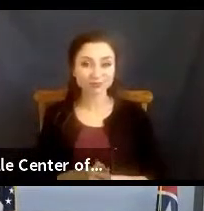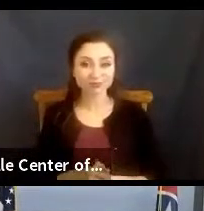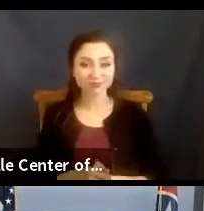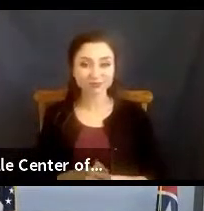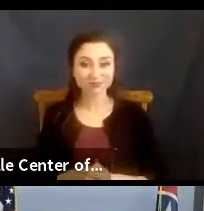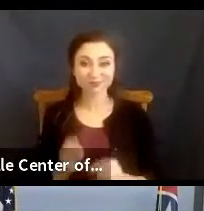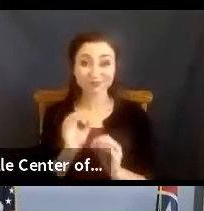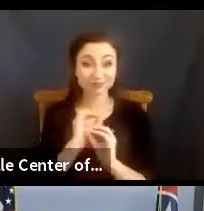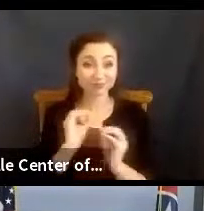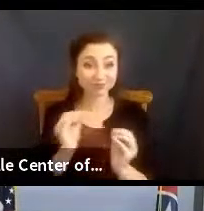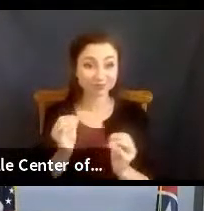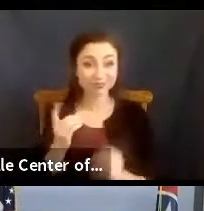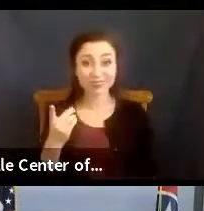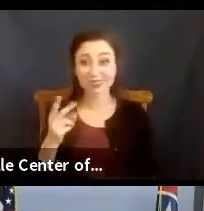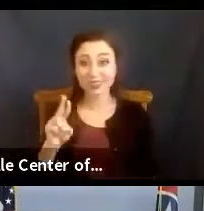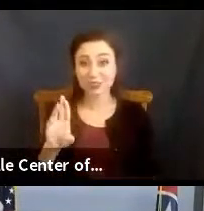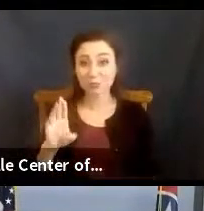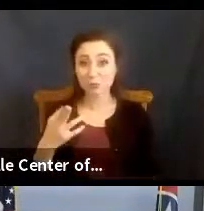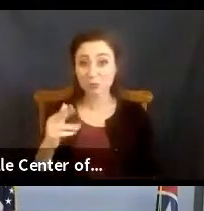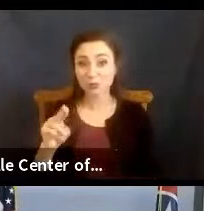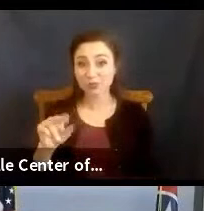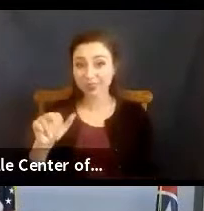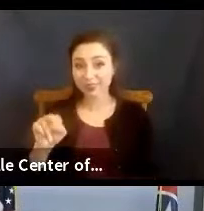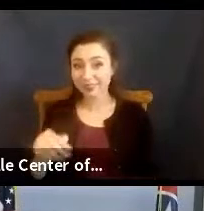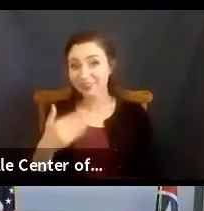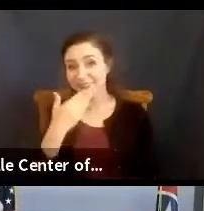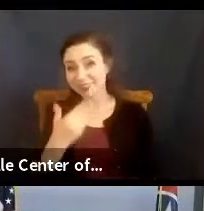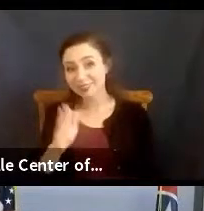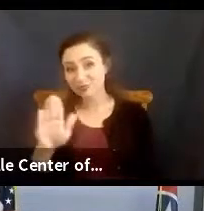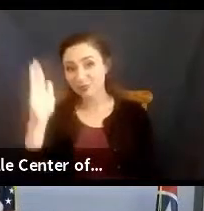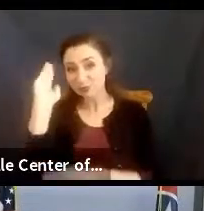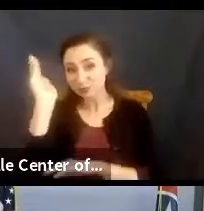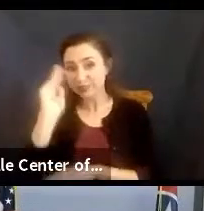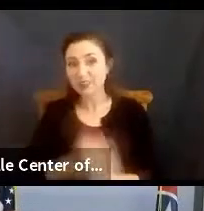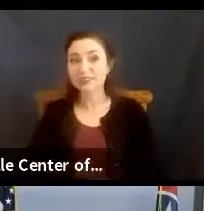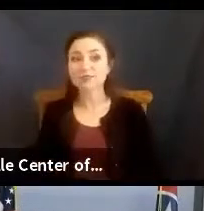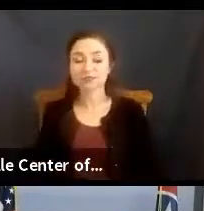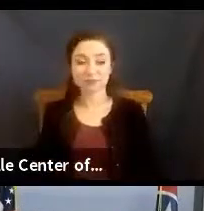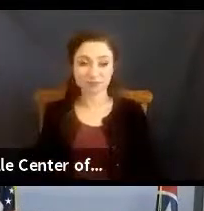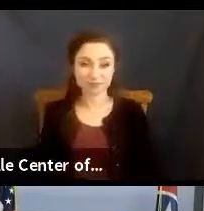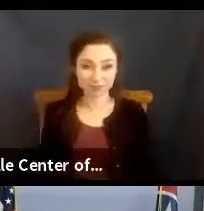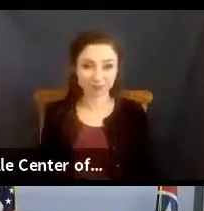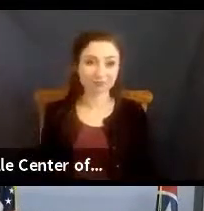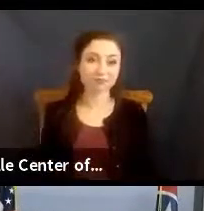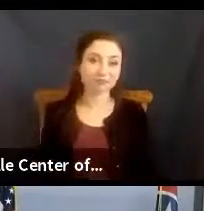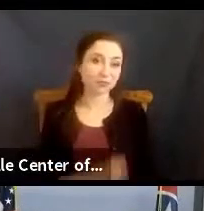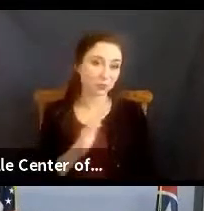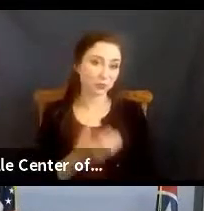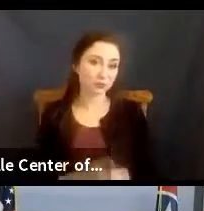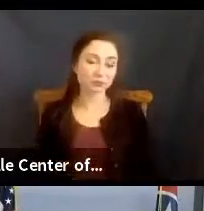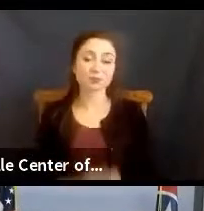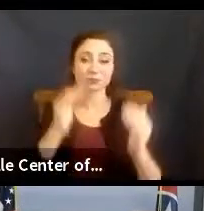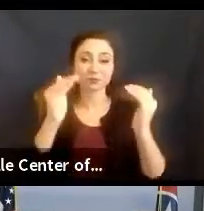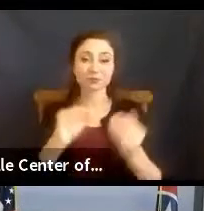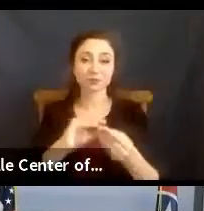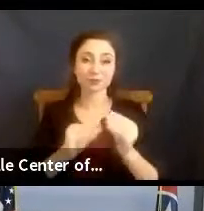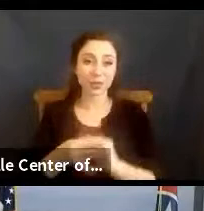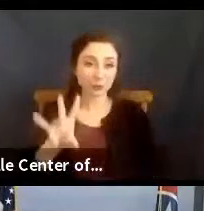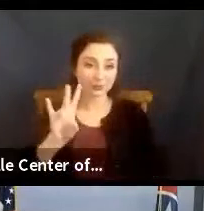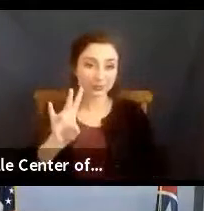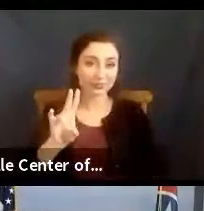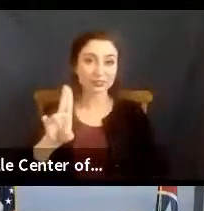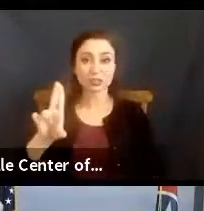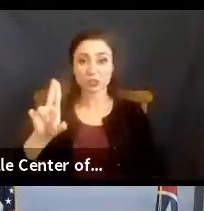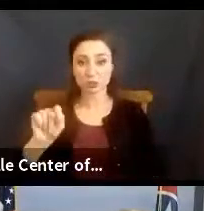If not, Dr. Buchanan, thank you for that presentation. Welcome. And next on the agenda, number 7, is University of